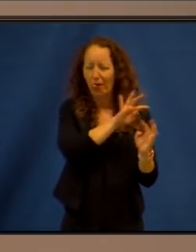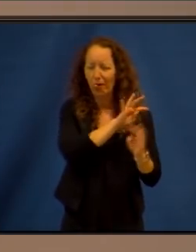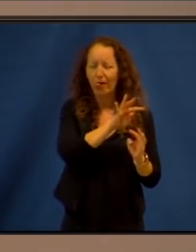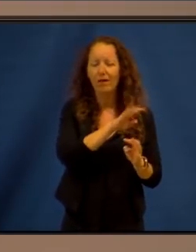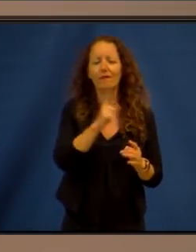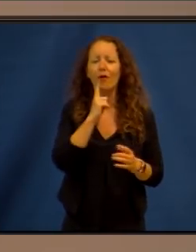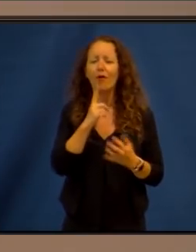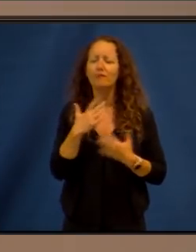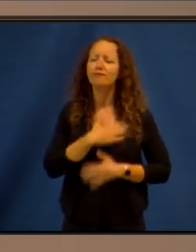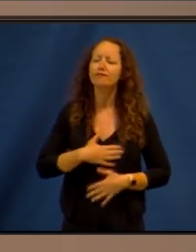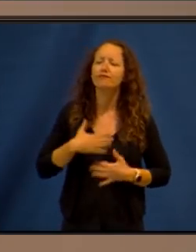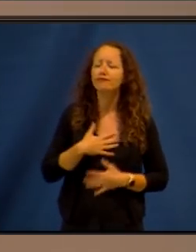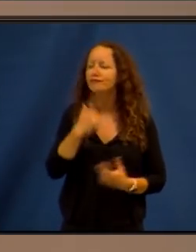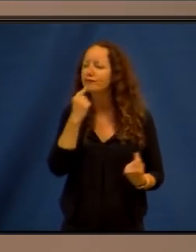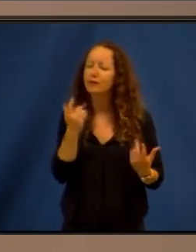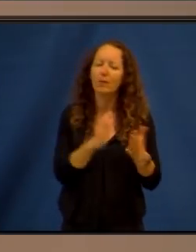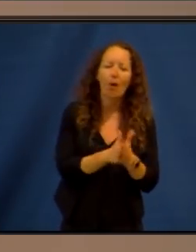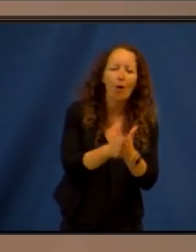facilities.